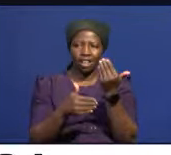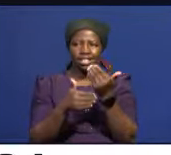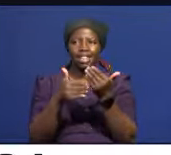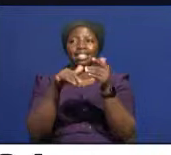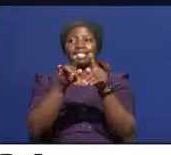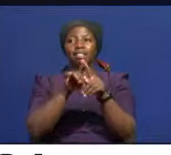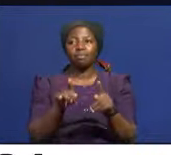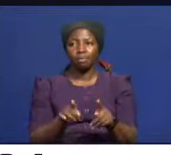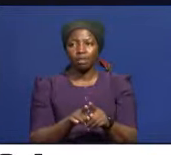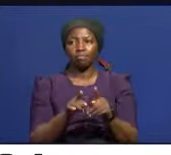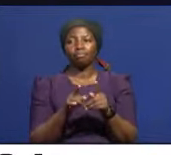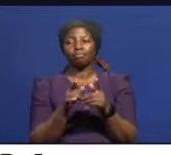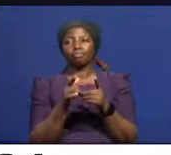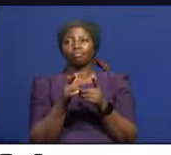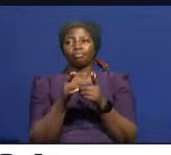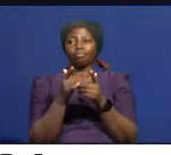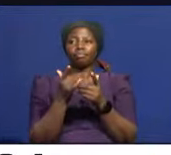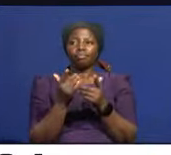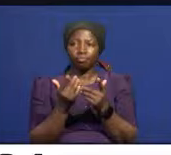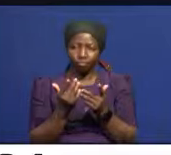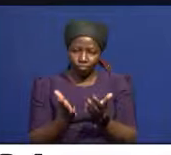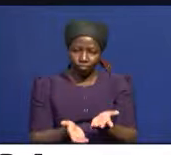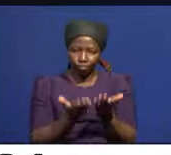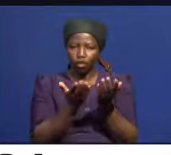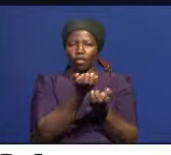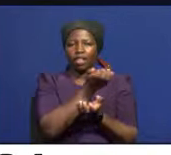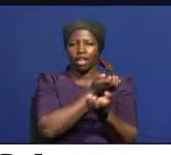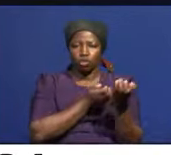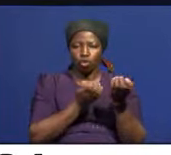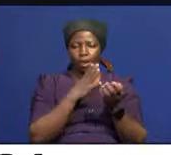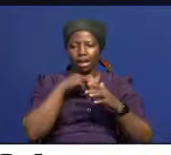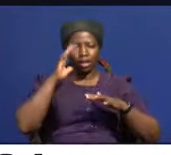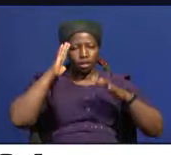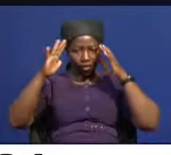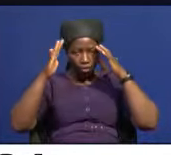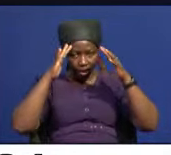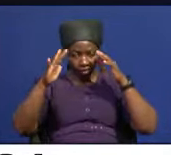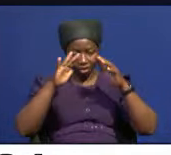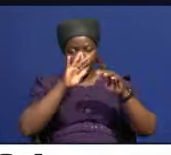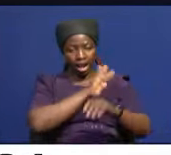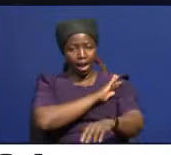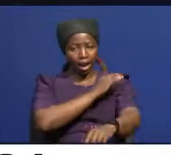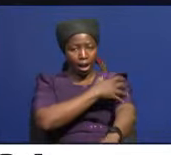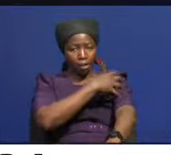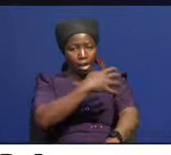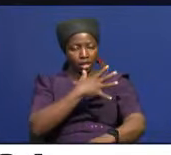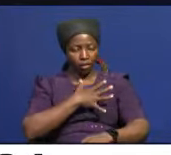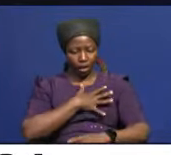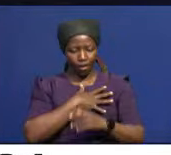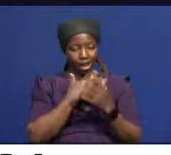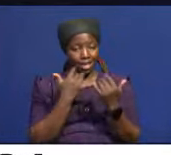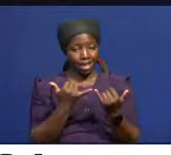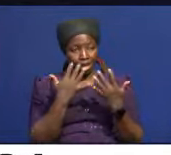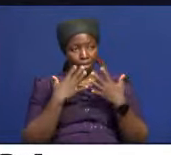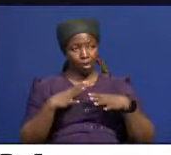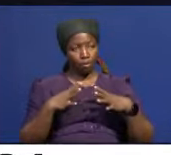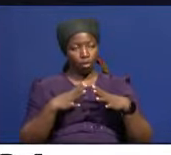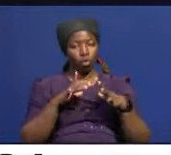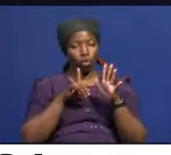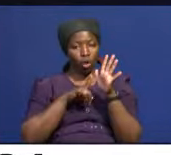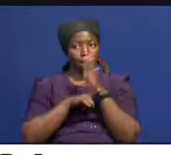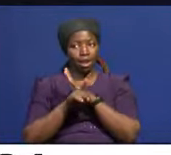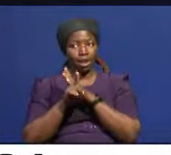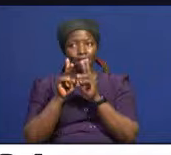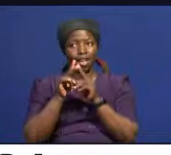and unleash the immense economic and innovative potential of our young people in a vibrant continent.